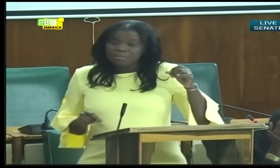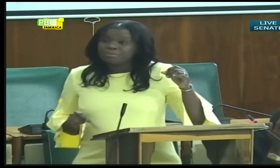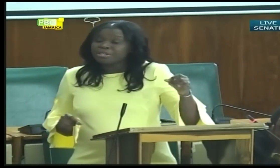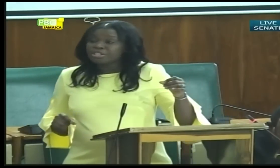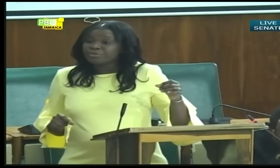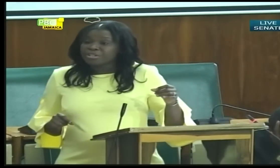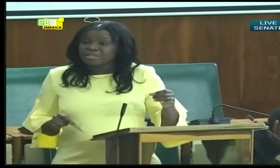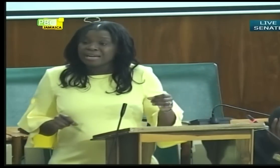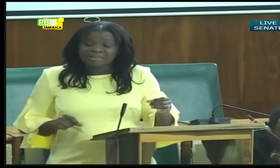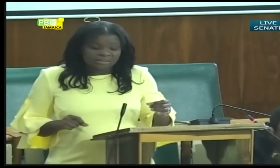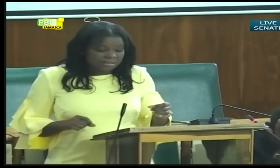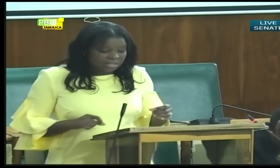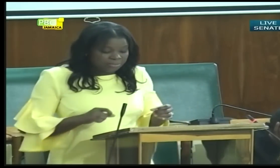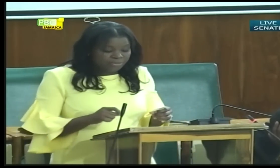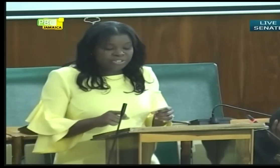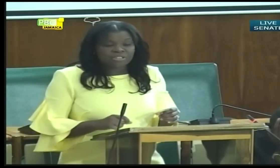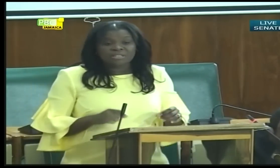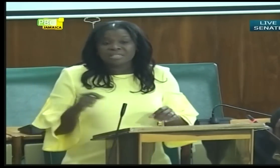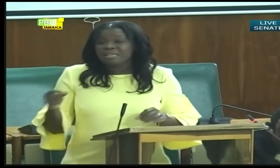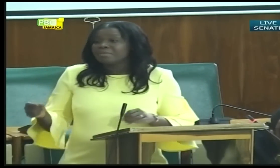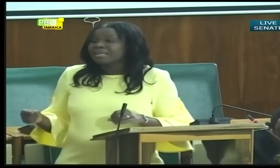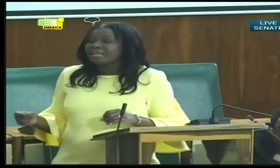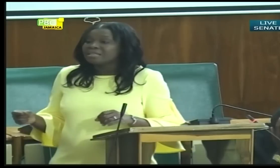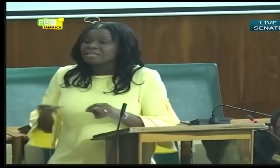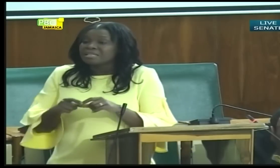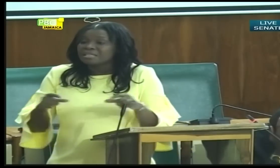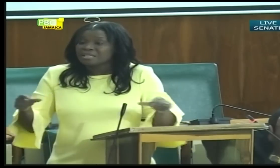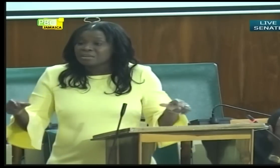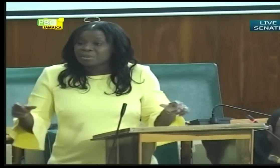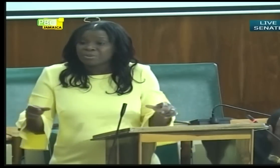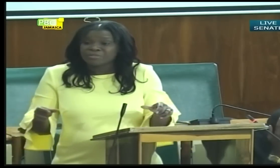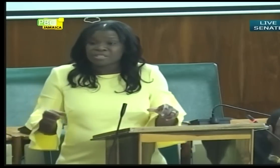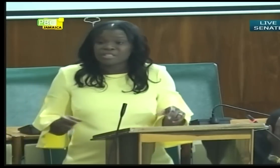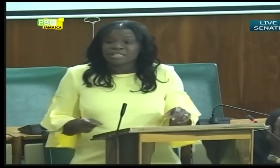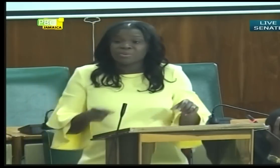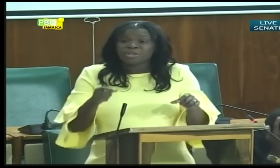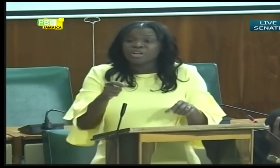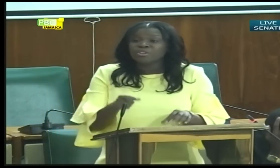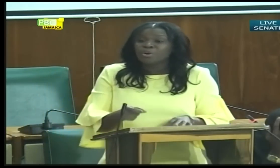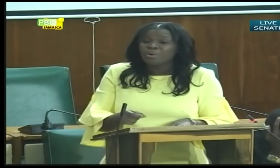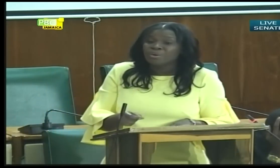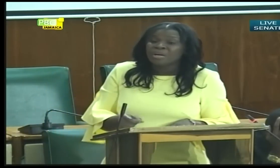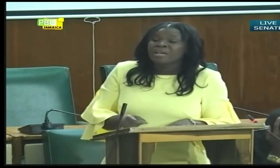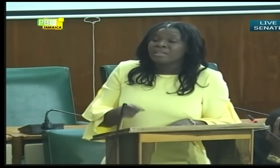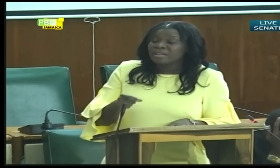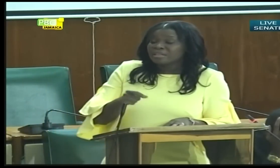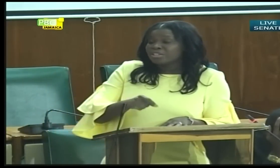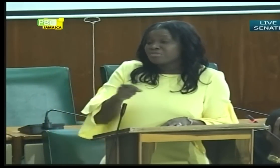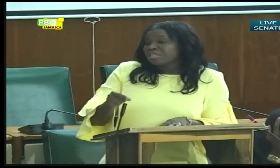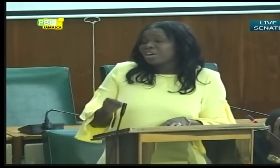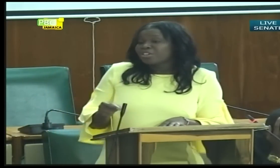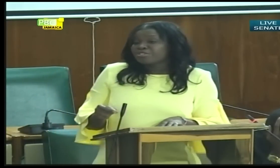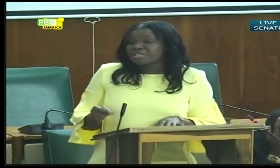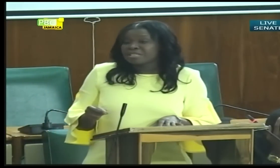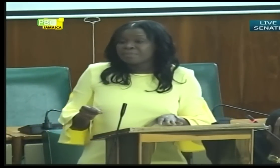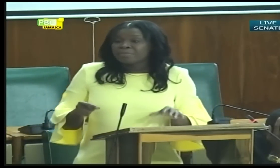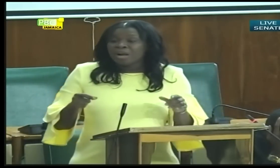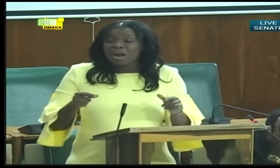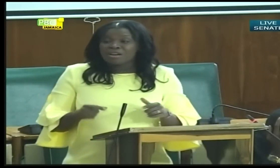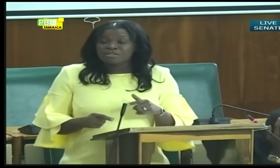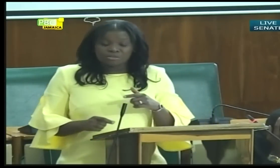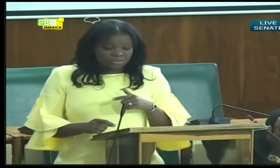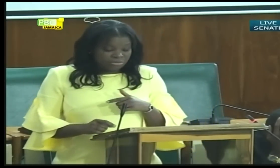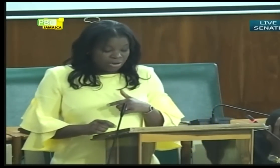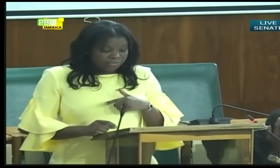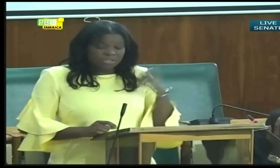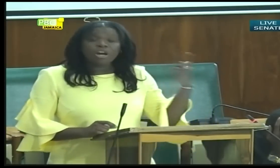the British Virgin Islands and the provision in the Cayman Islands, these are some of the provisions. And we all know that these three countries